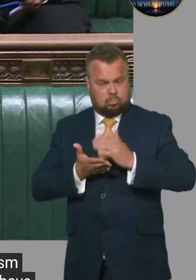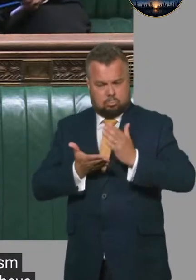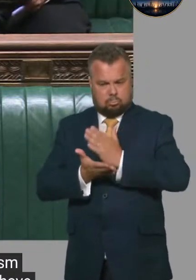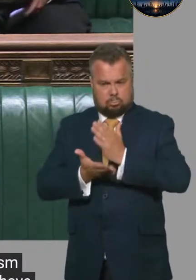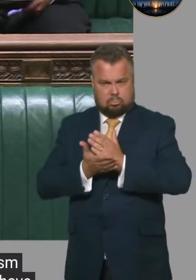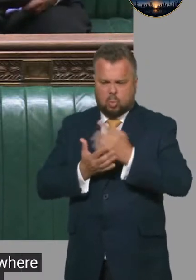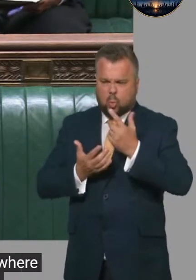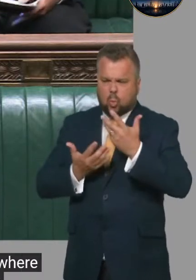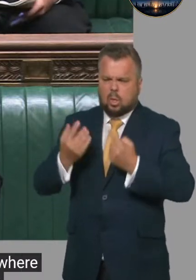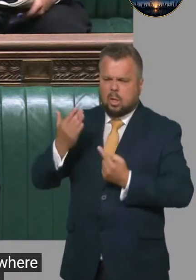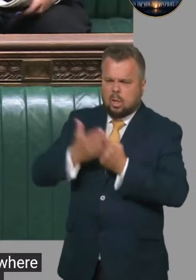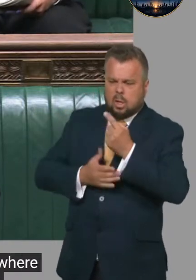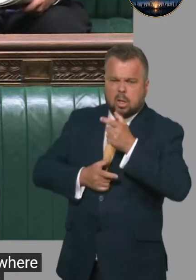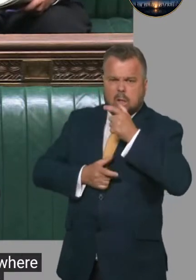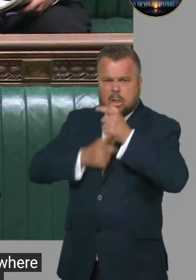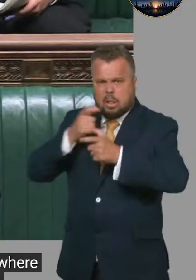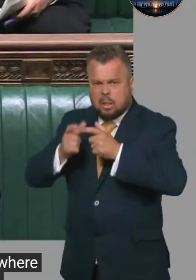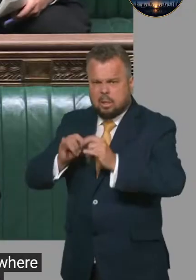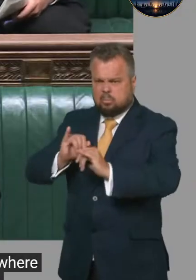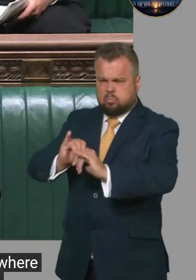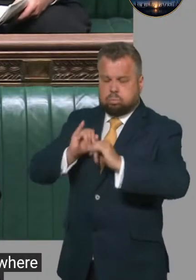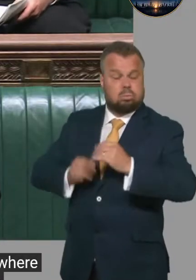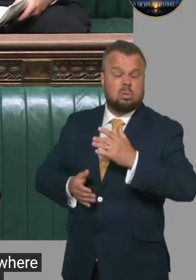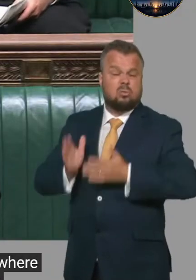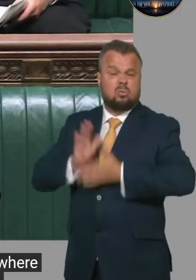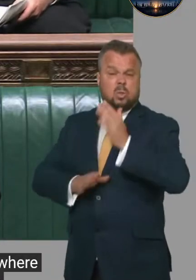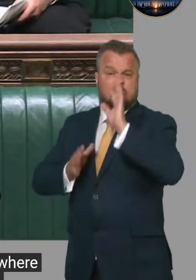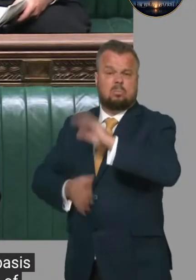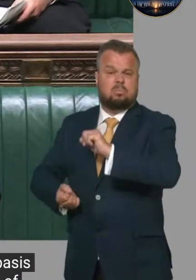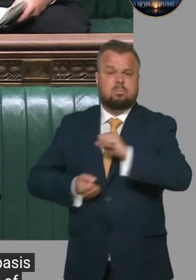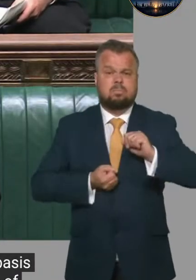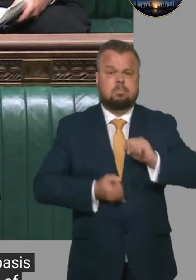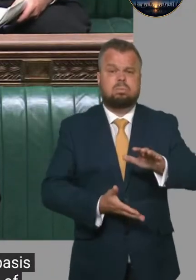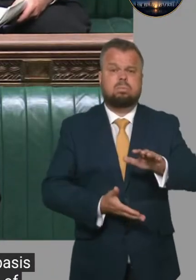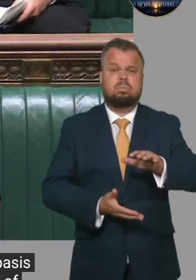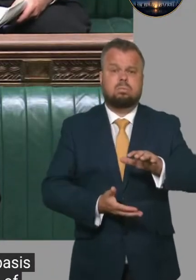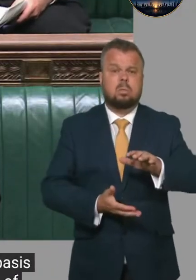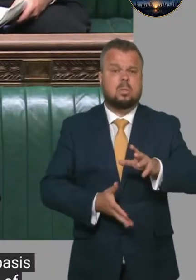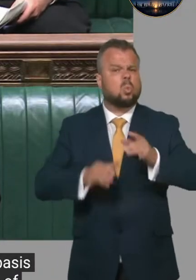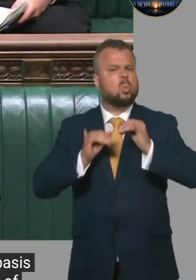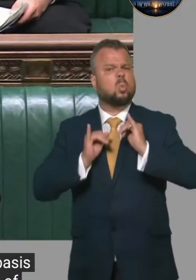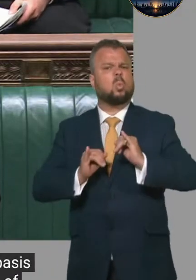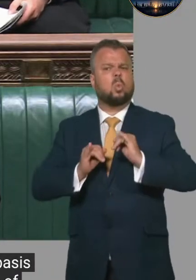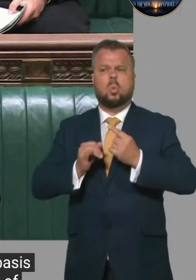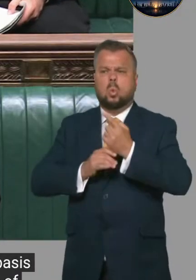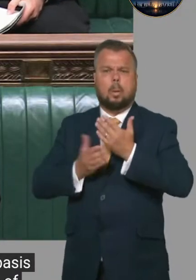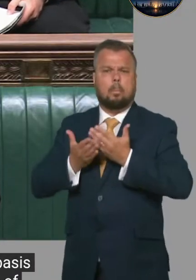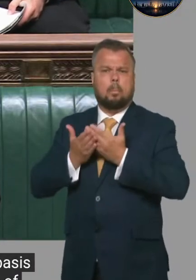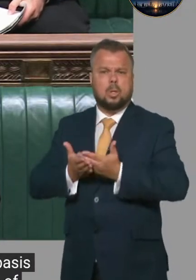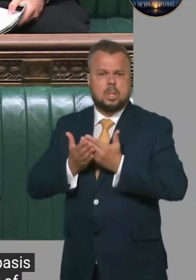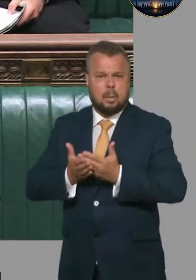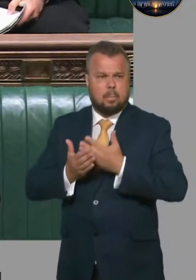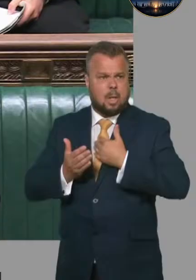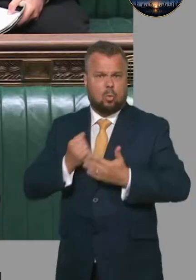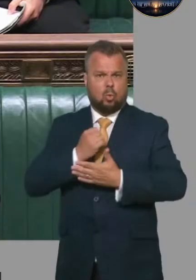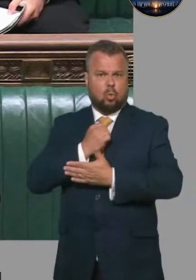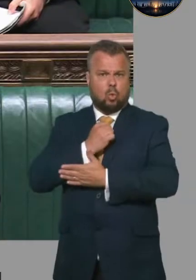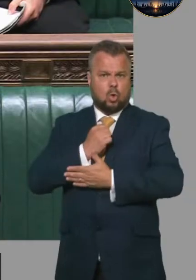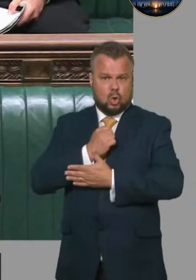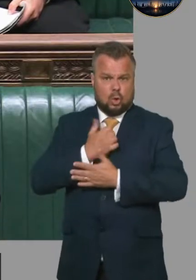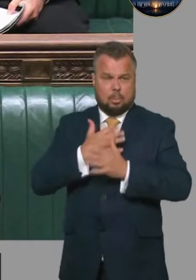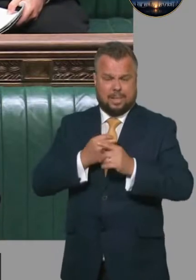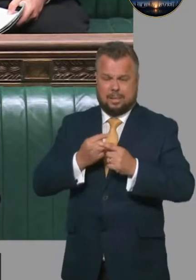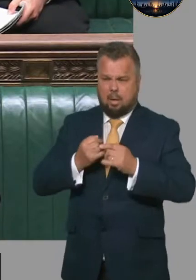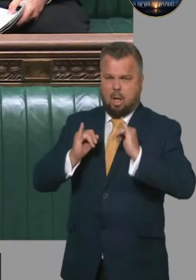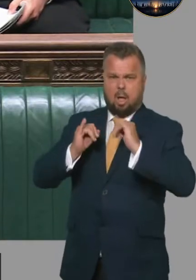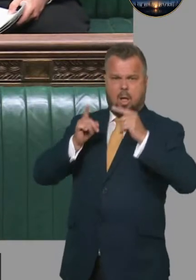need look no further than the Shadow Justice Secretary, who engaged in appalling racism towards Muslims in our country